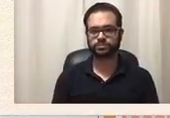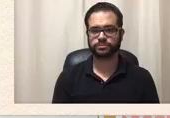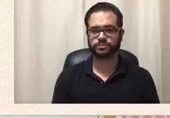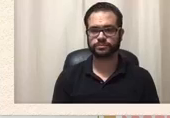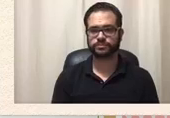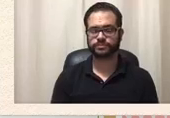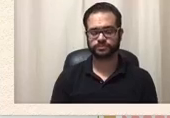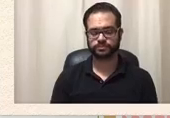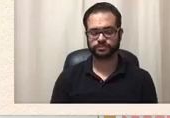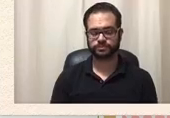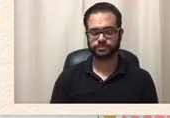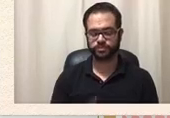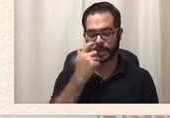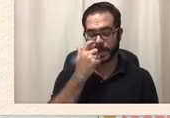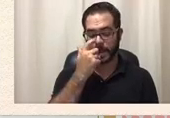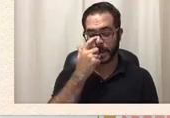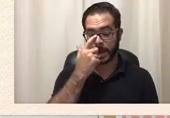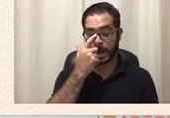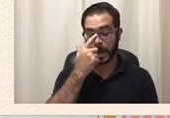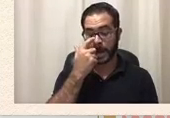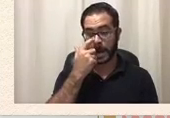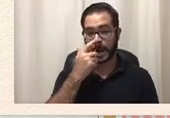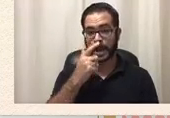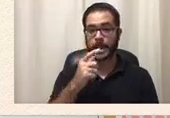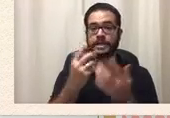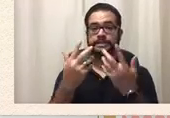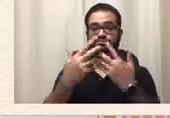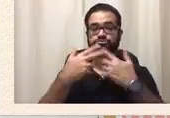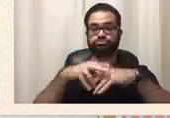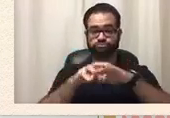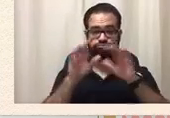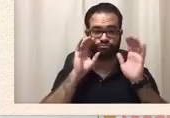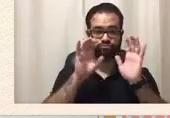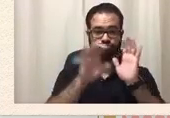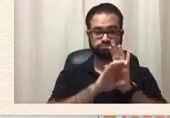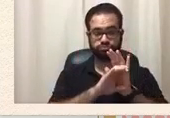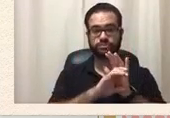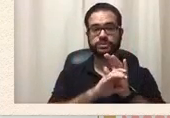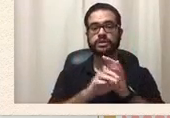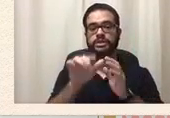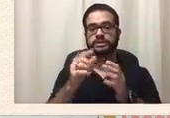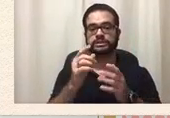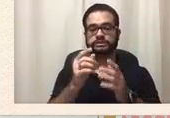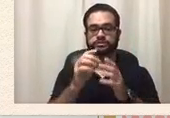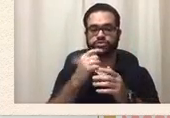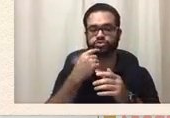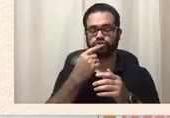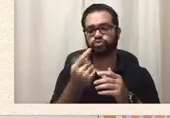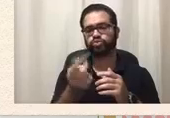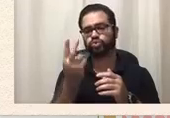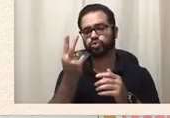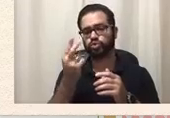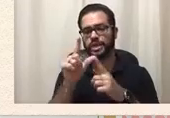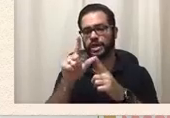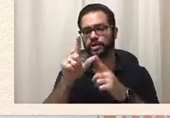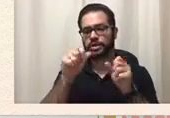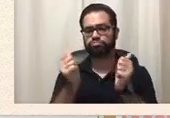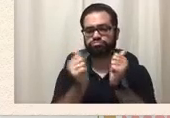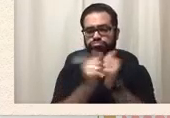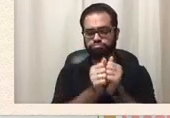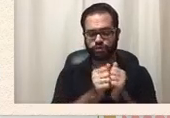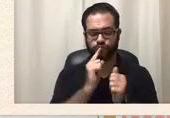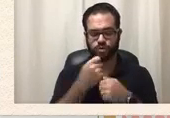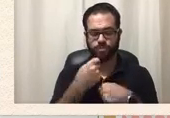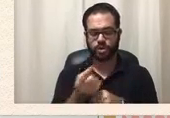Digraphs and Blends. This skill teaches you that two letters can come together to make one sound. These new sounds